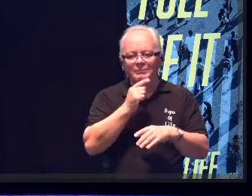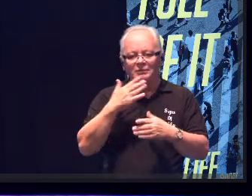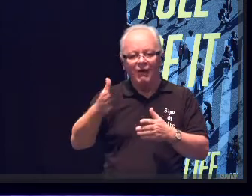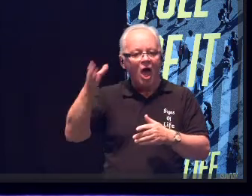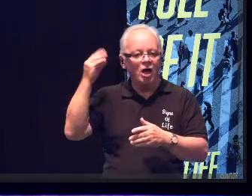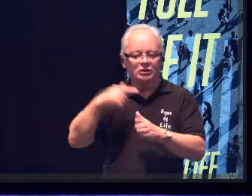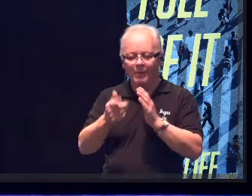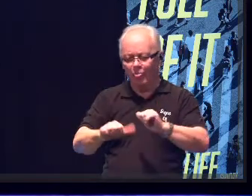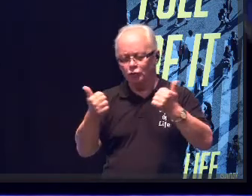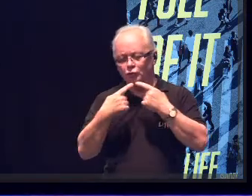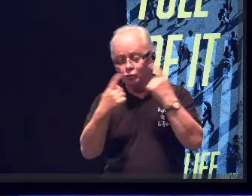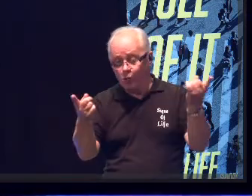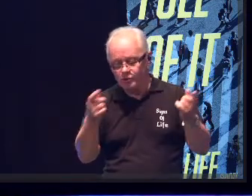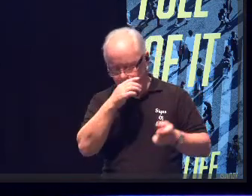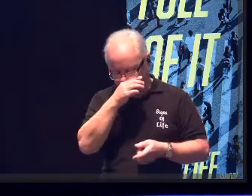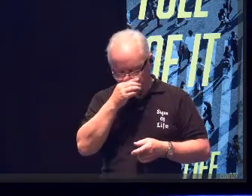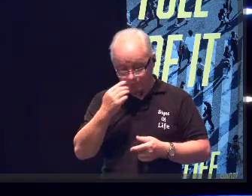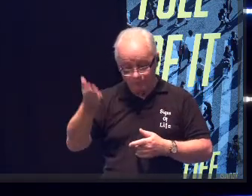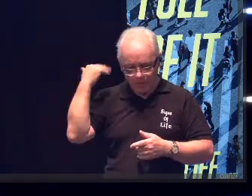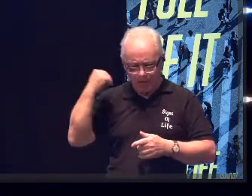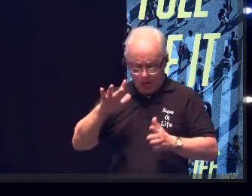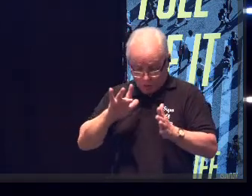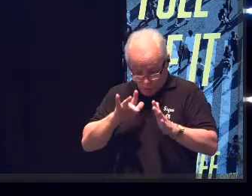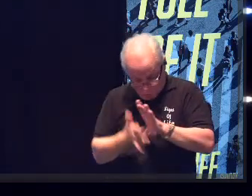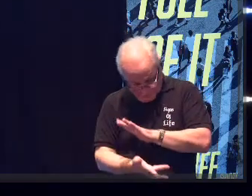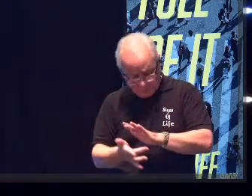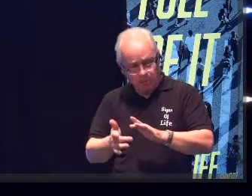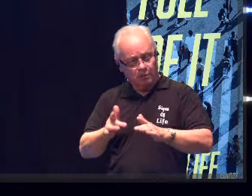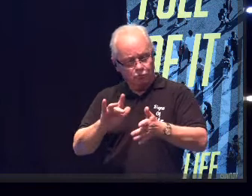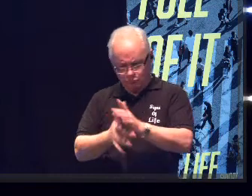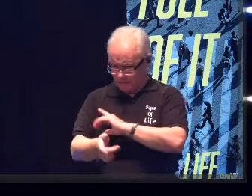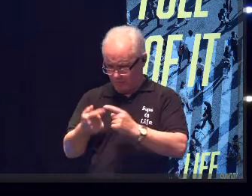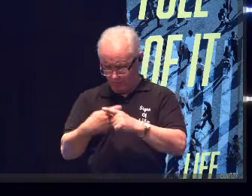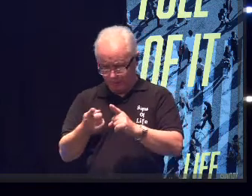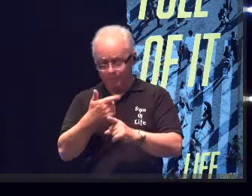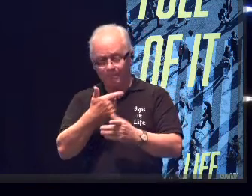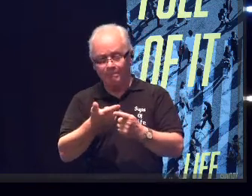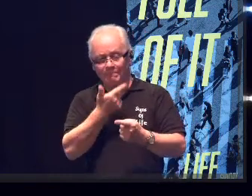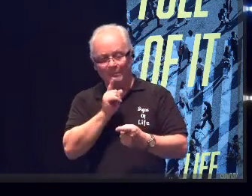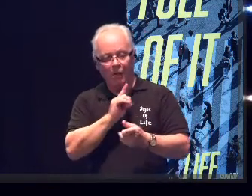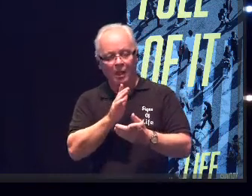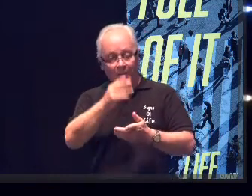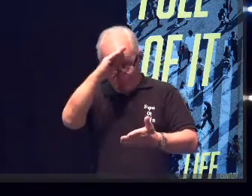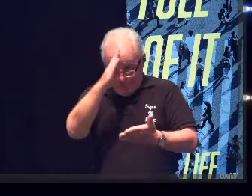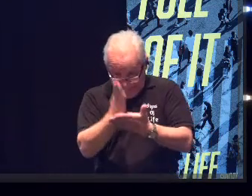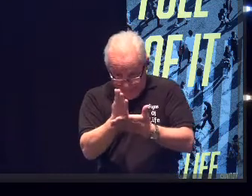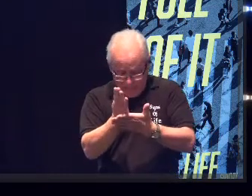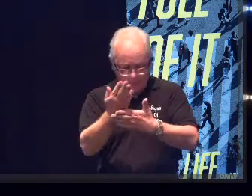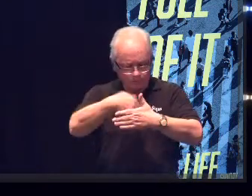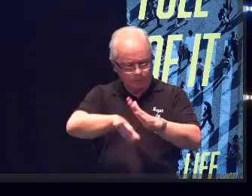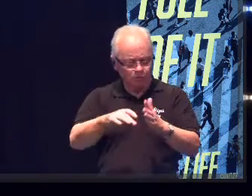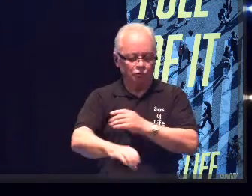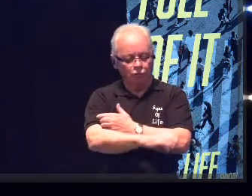heard about Christianity. A Christian thing is obviously where people believe in Christianity.